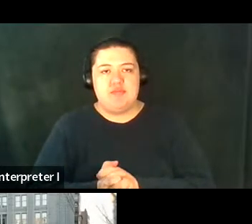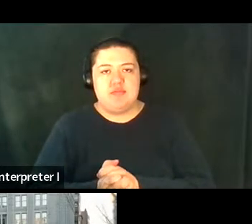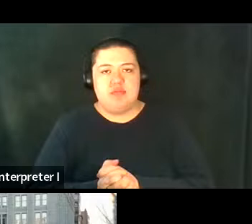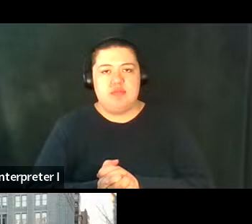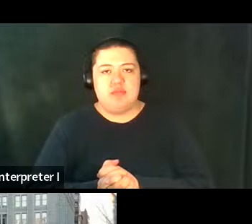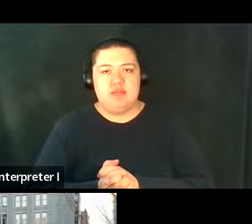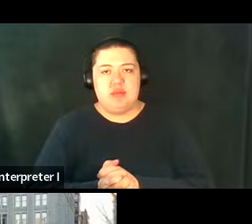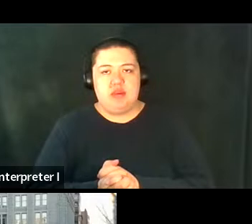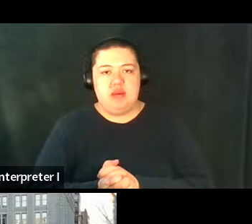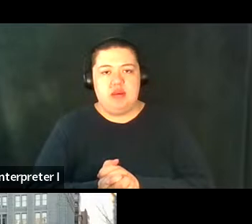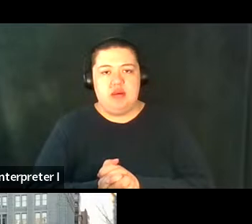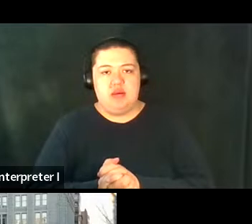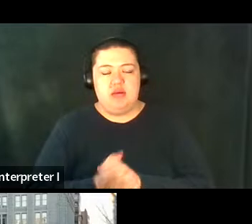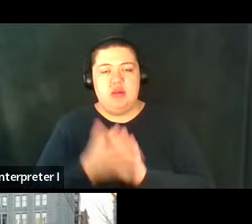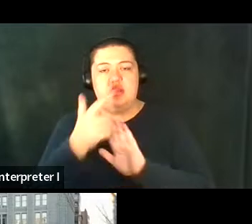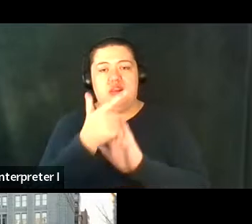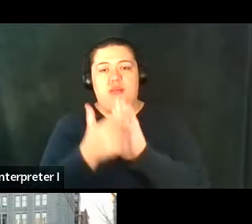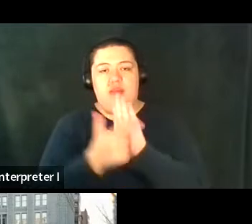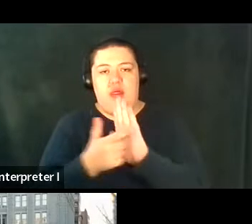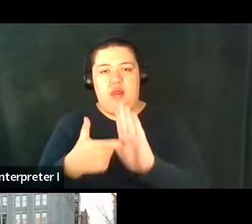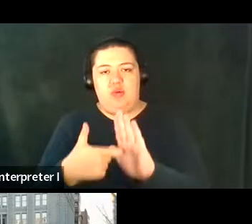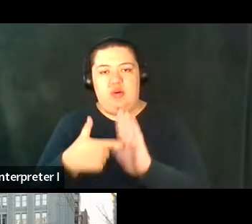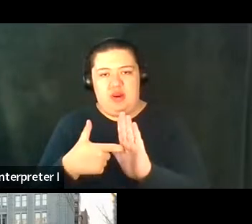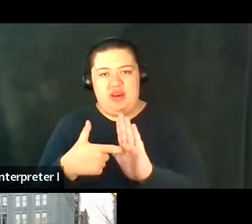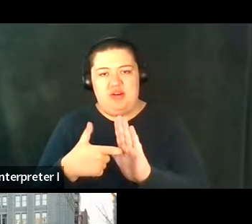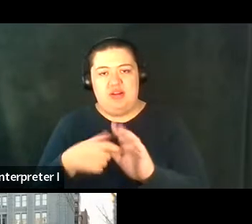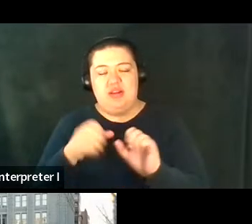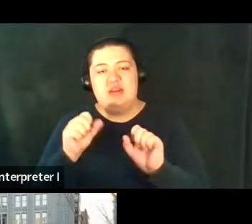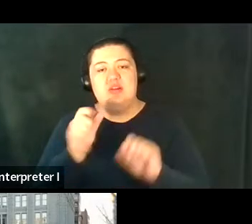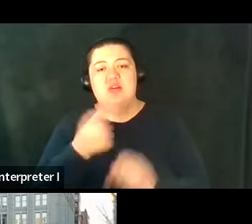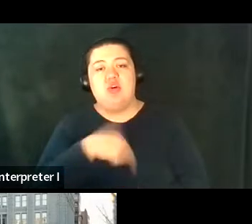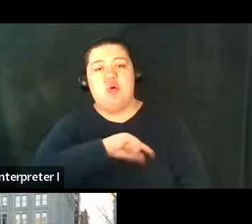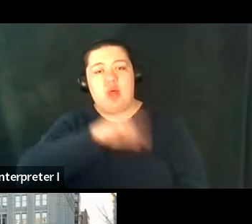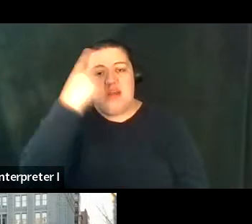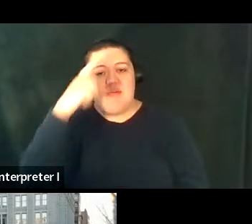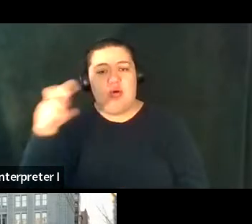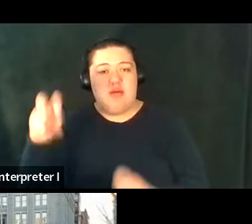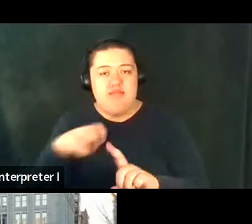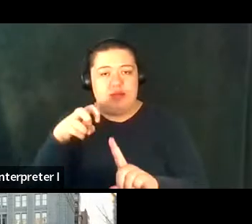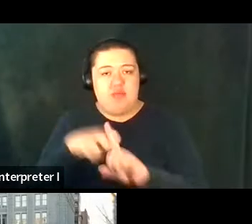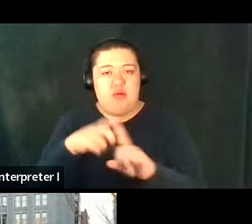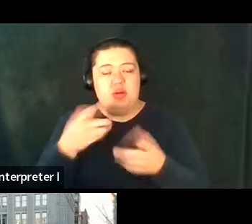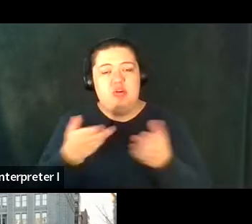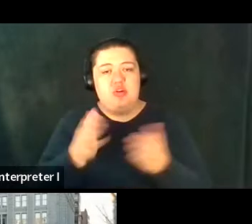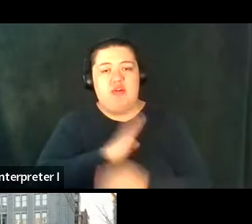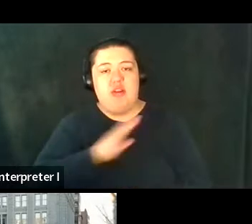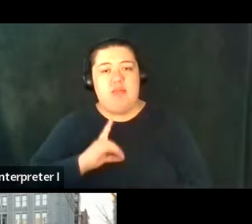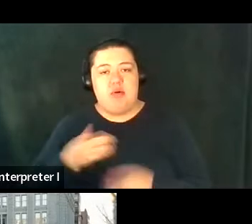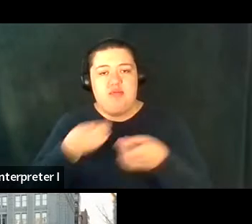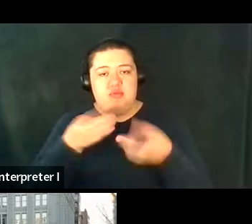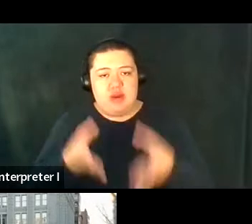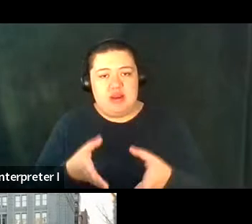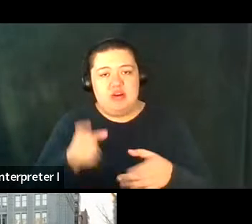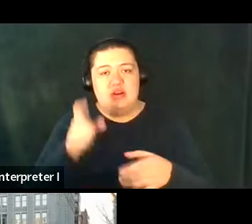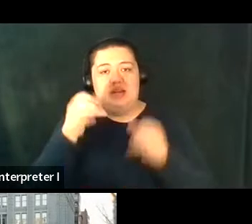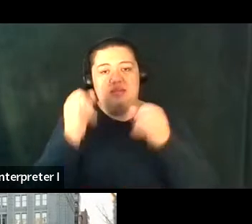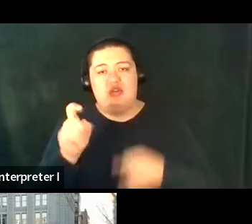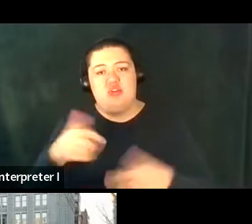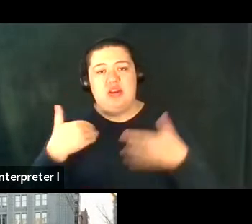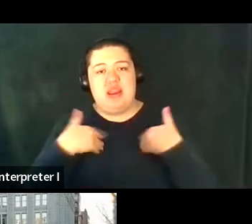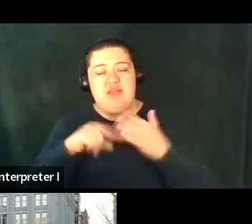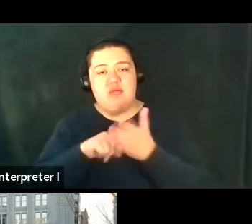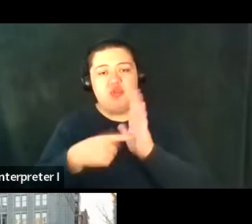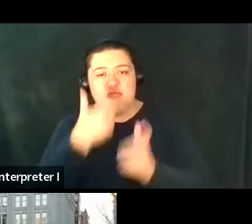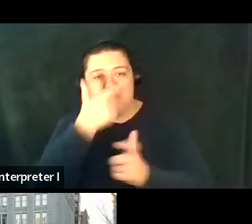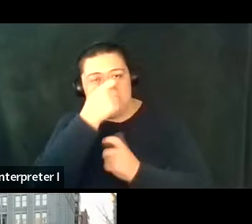The law requires that to be eligible for appointment to serve on the Board of Directors, an individual shall have a demonstrated interest